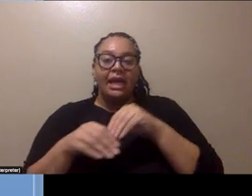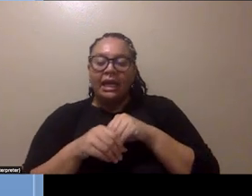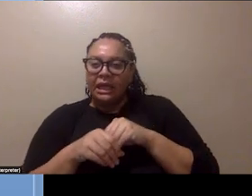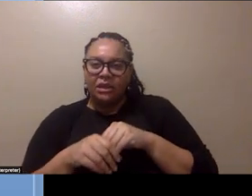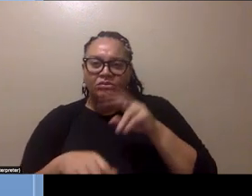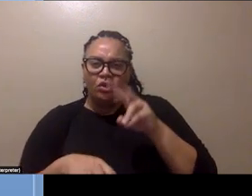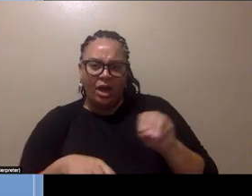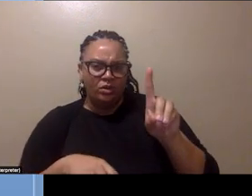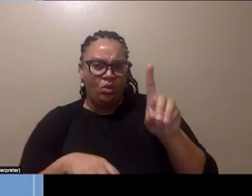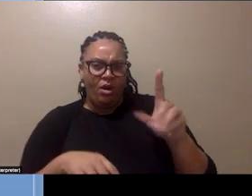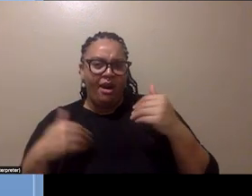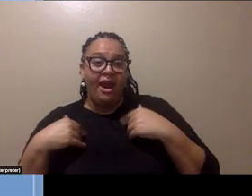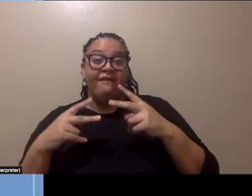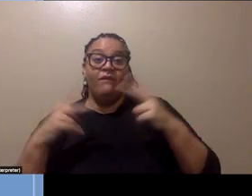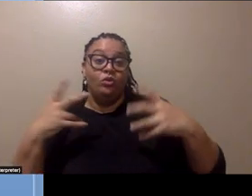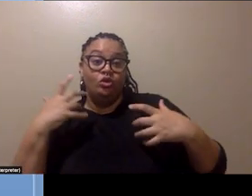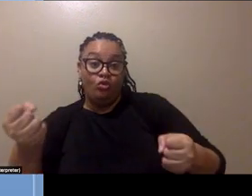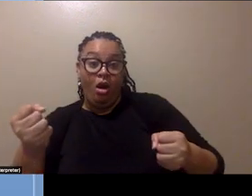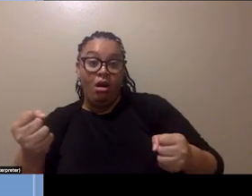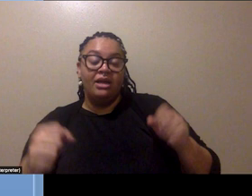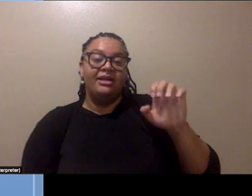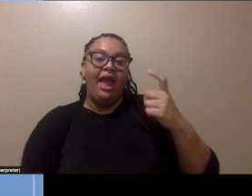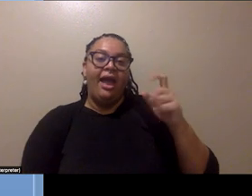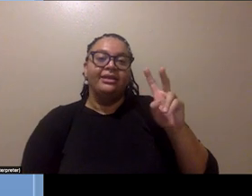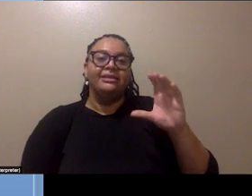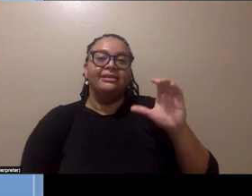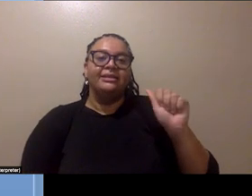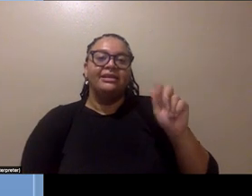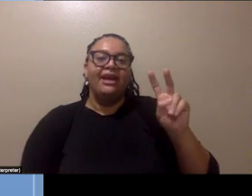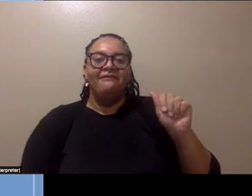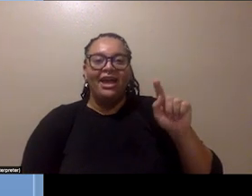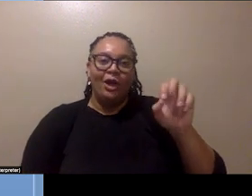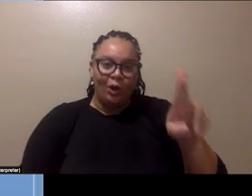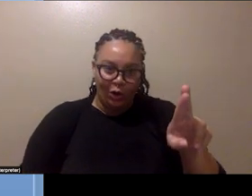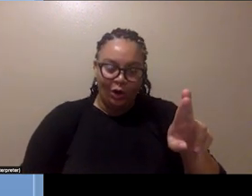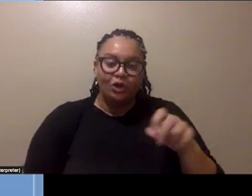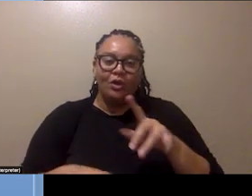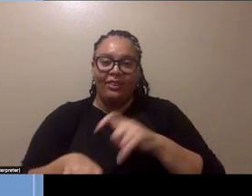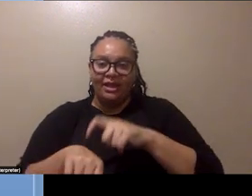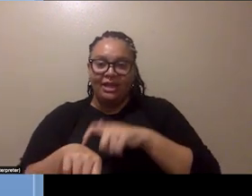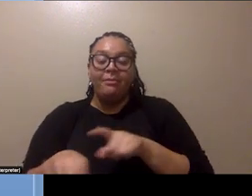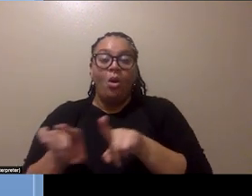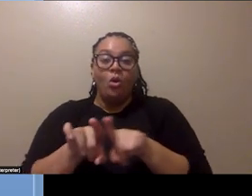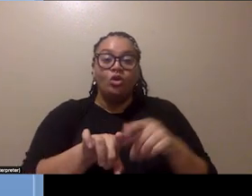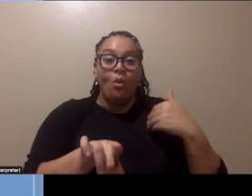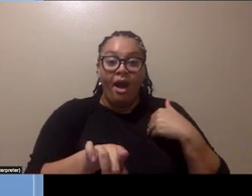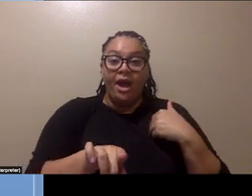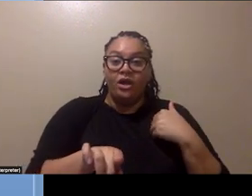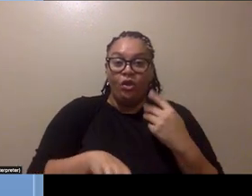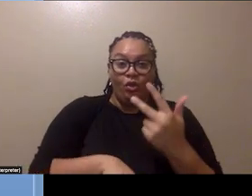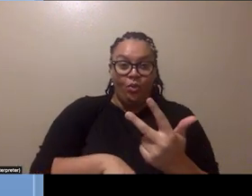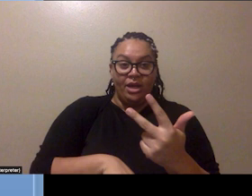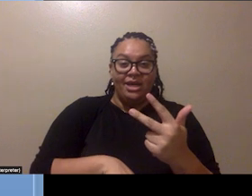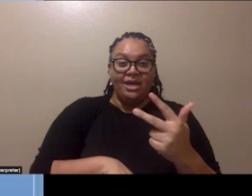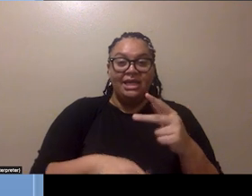they had an additional strong excavator, this hairy woodpecker on the bottom corner. And they also had these 3